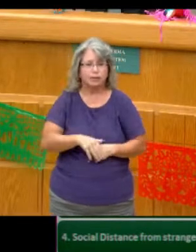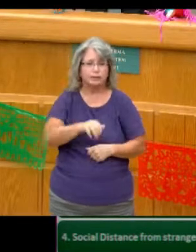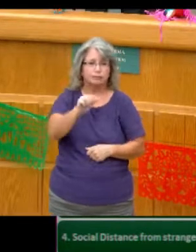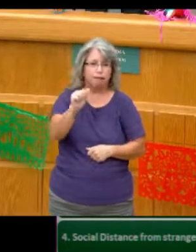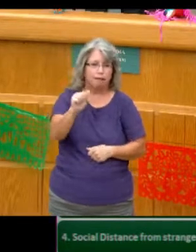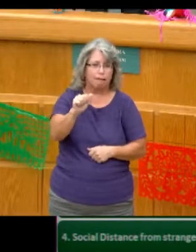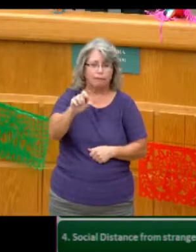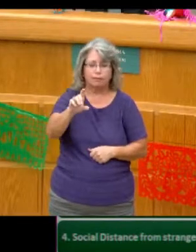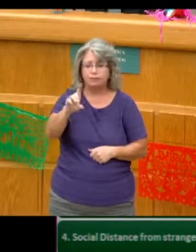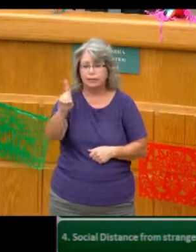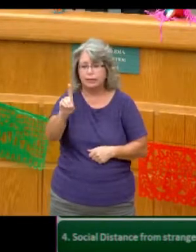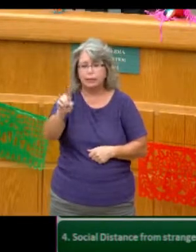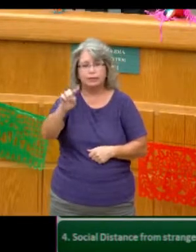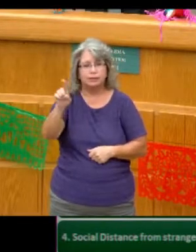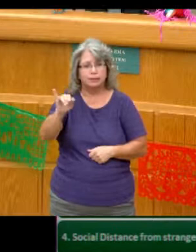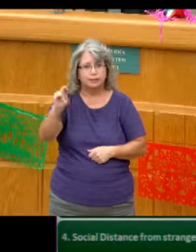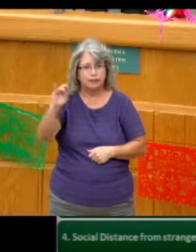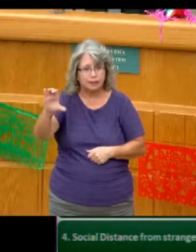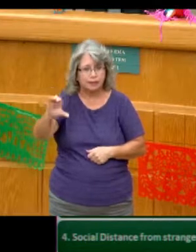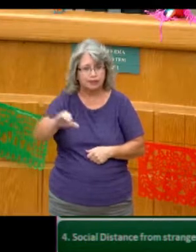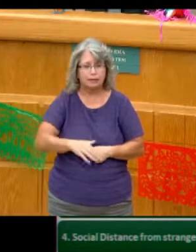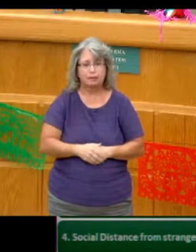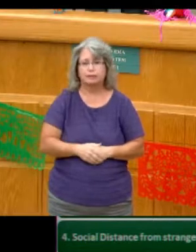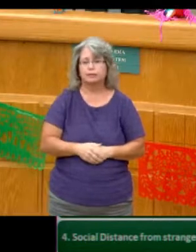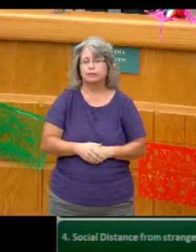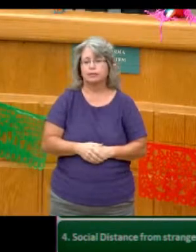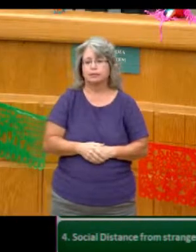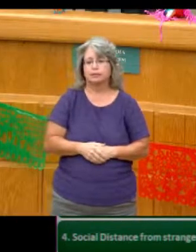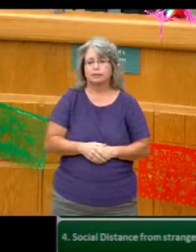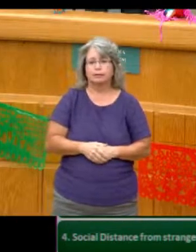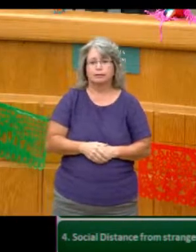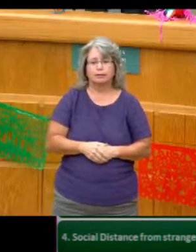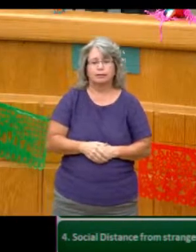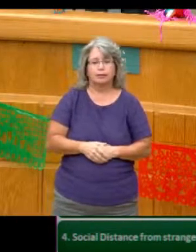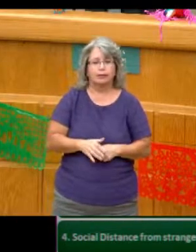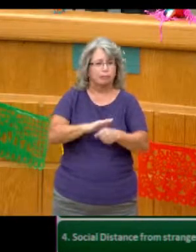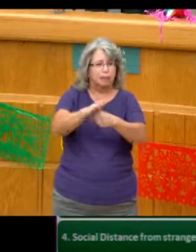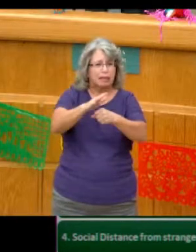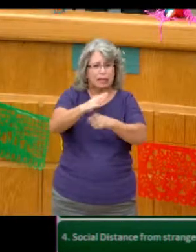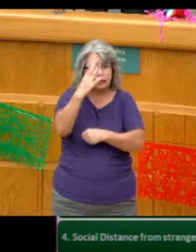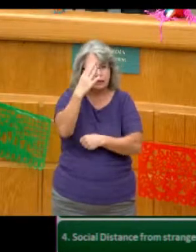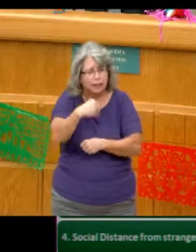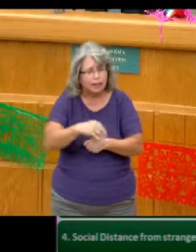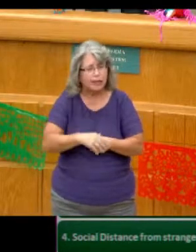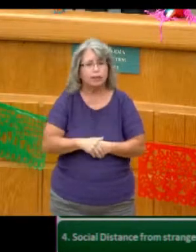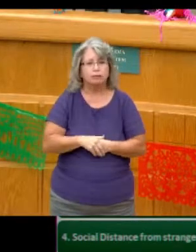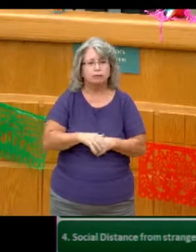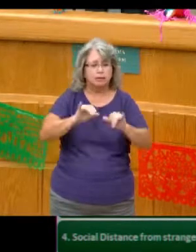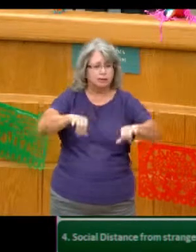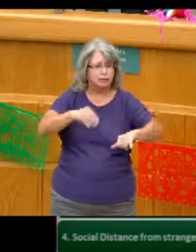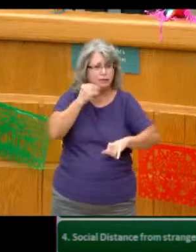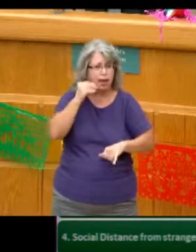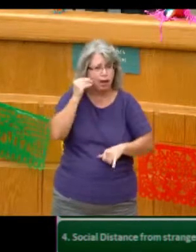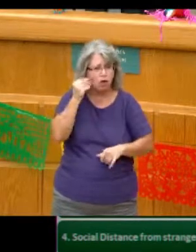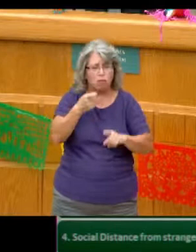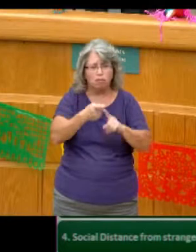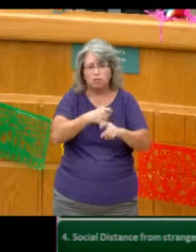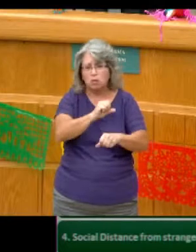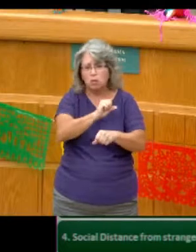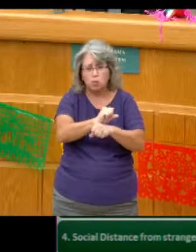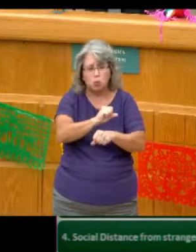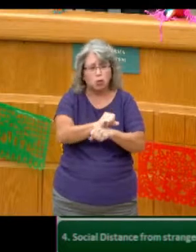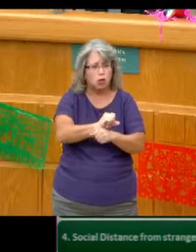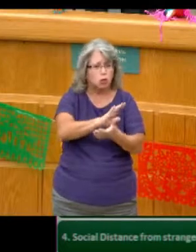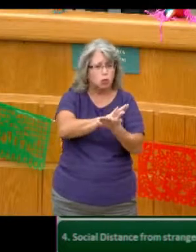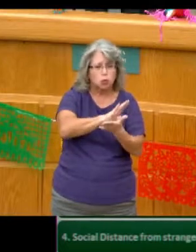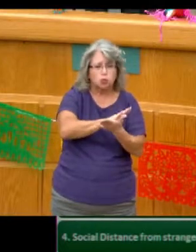8 hours of sleep. Stay home from work and school if you're sick. Even if you think it's just allergies, it's better